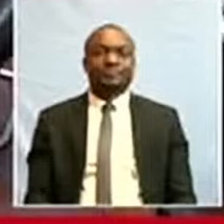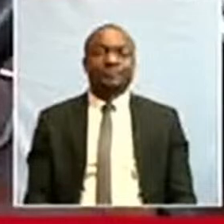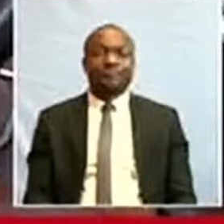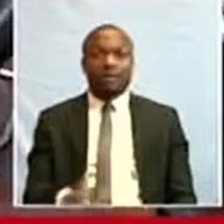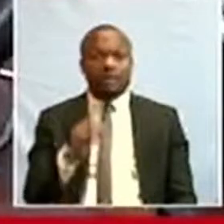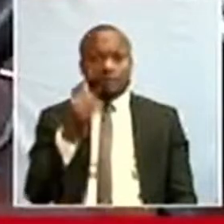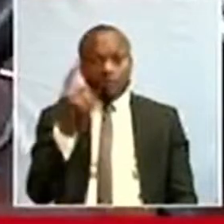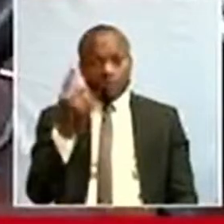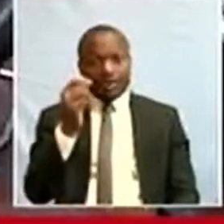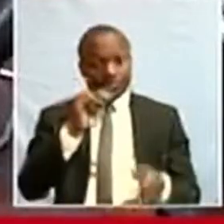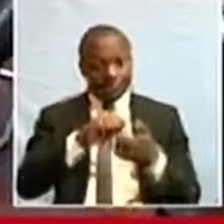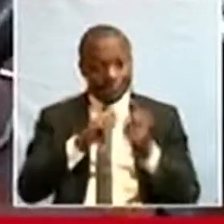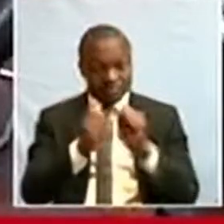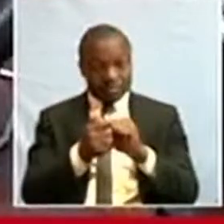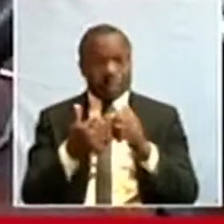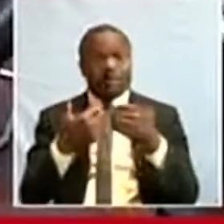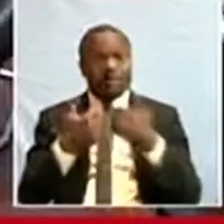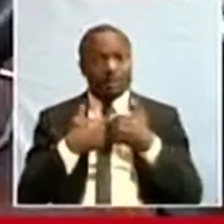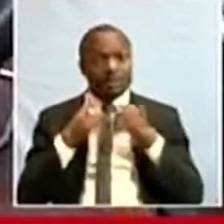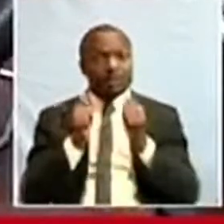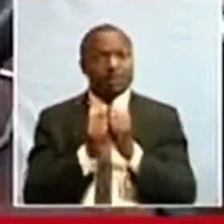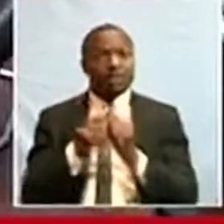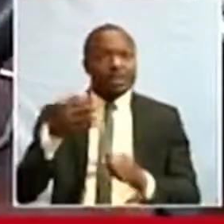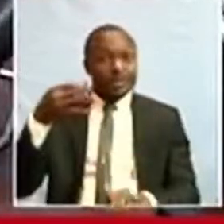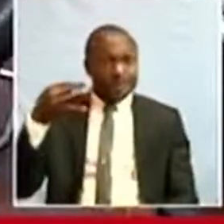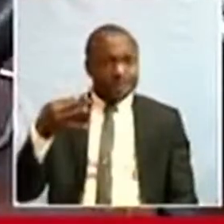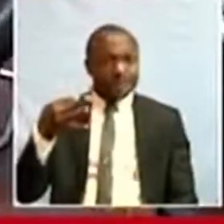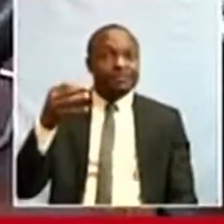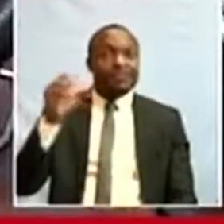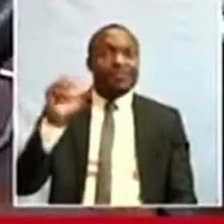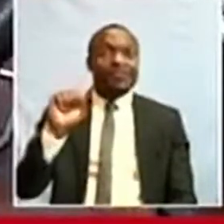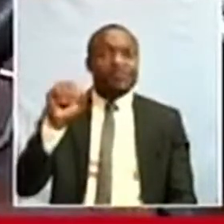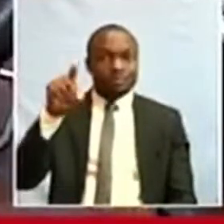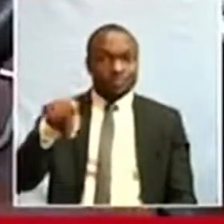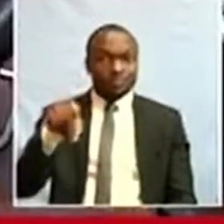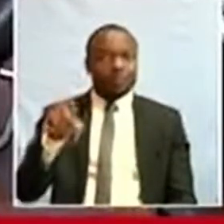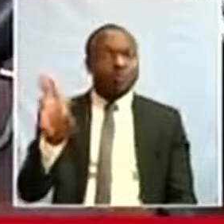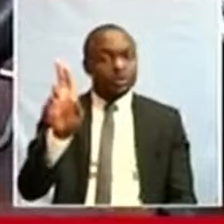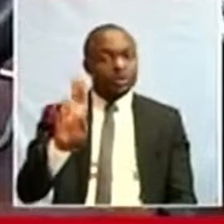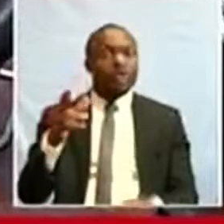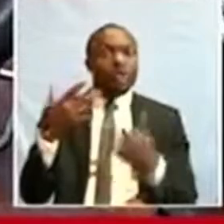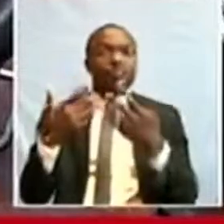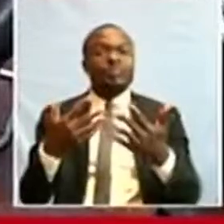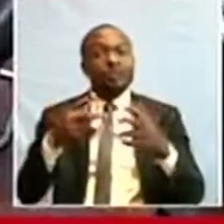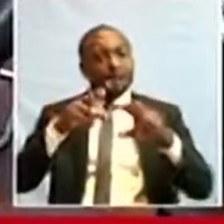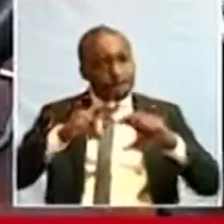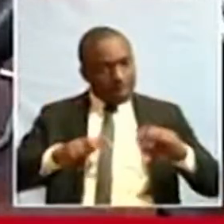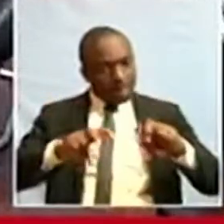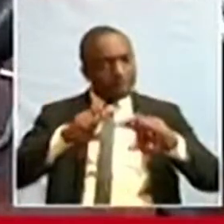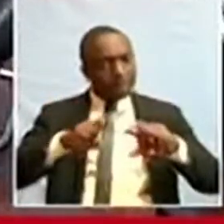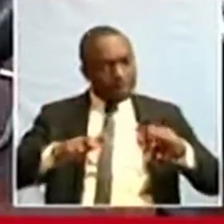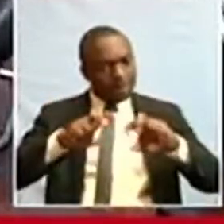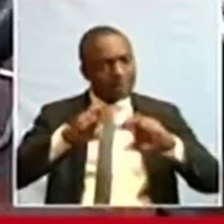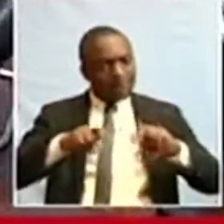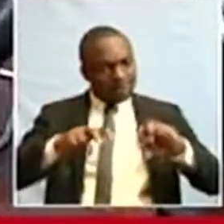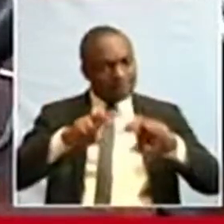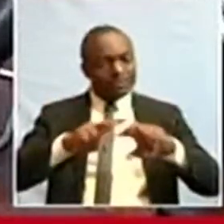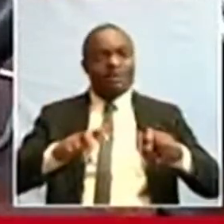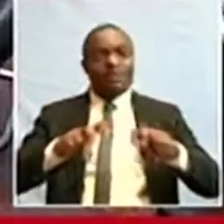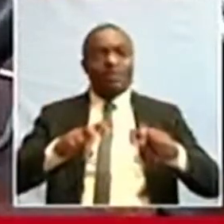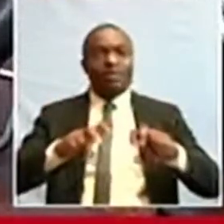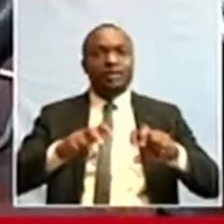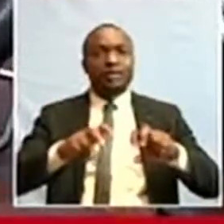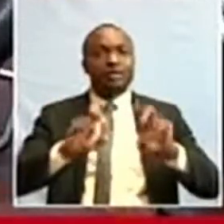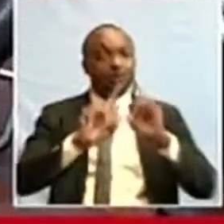One of the problems we had with FSP is that it was manual. So the checking used to actually, like